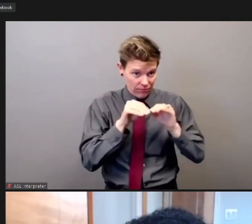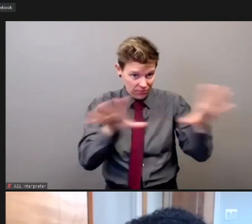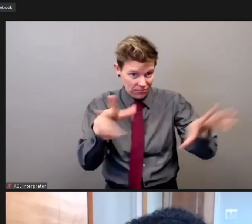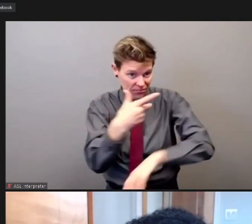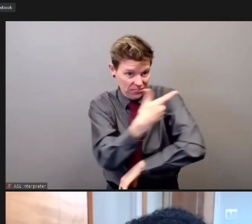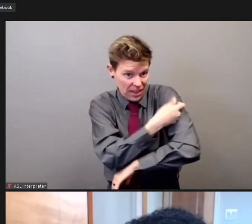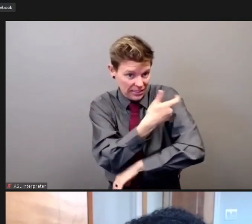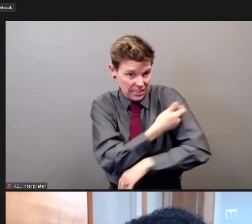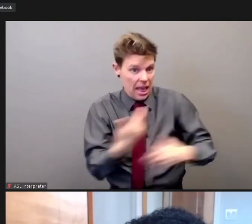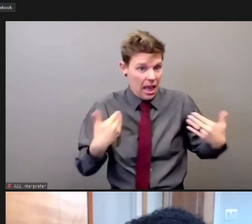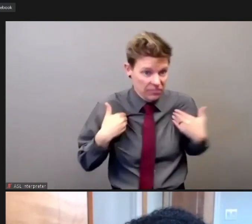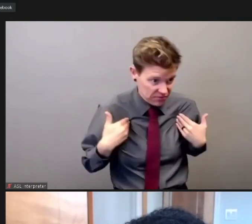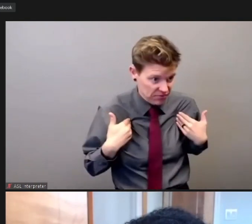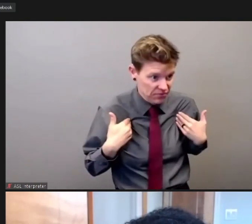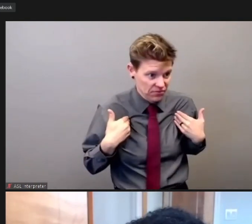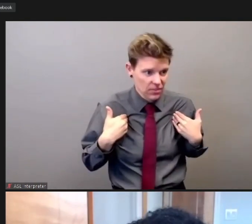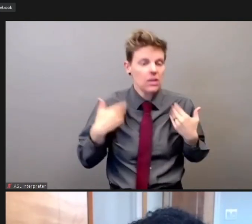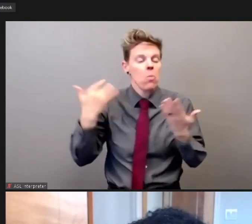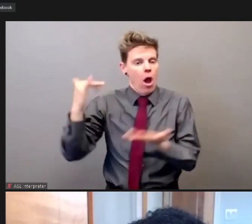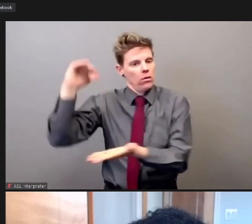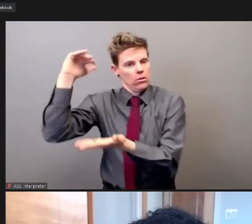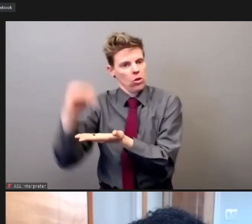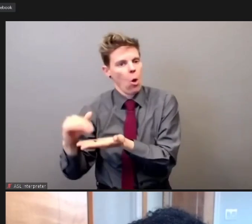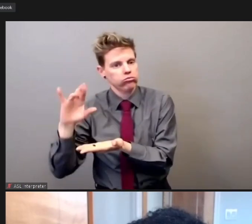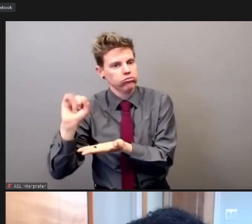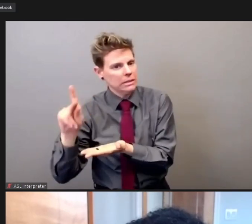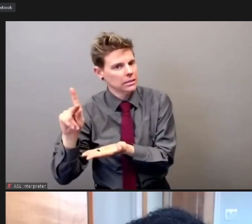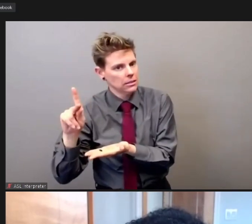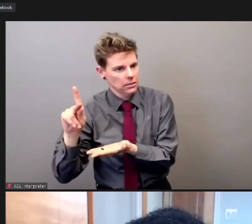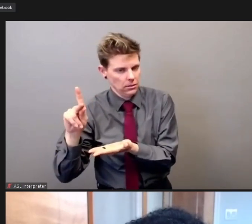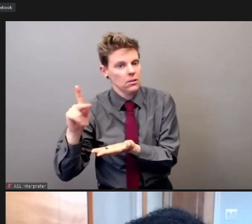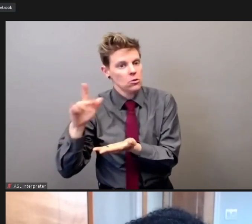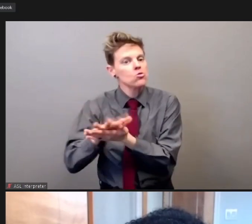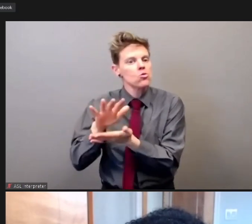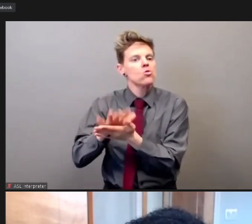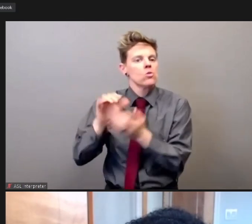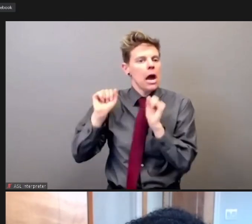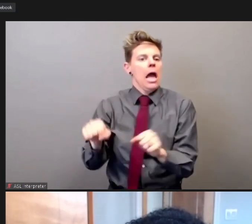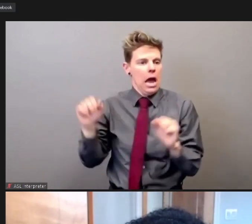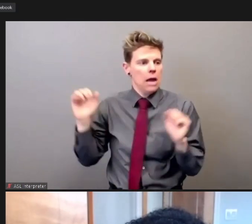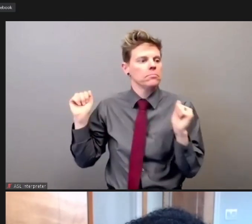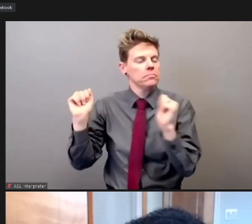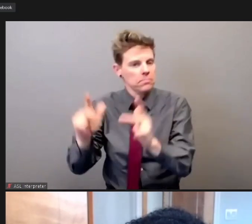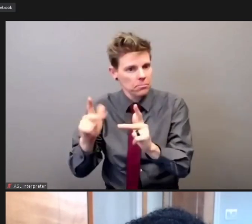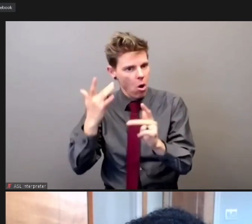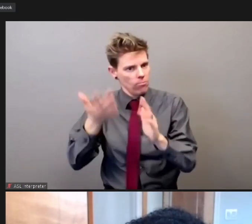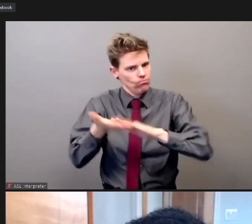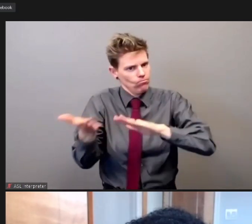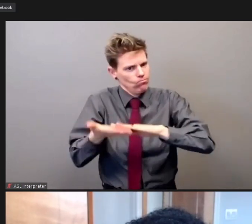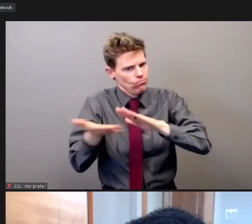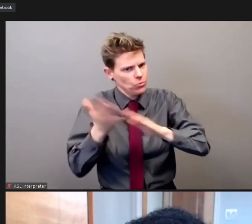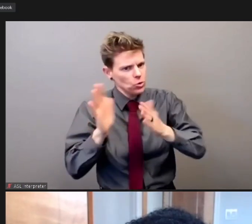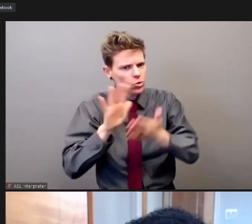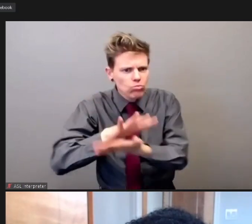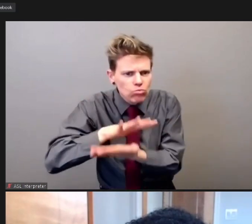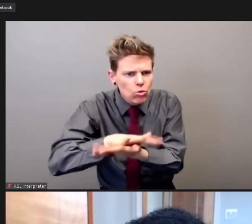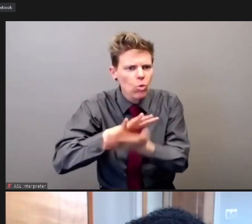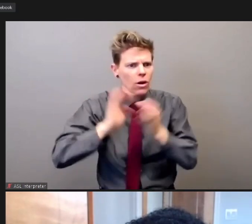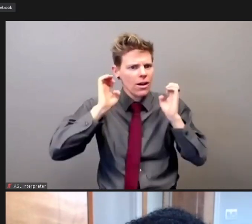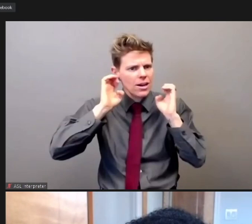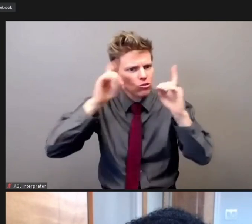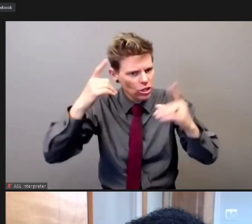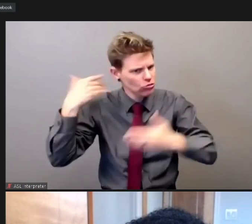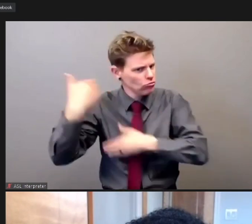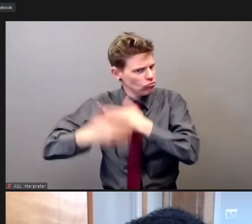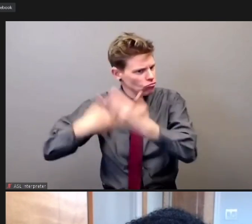it exactly right. And I appreciate educators, the union, superintendents, and parents all weighing in for us to get